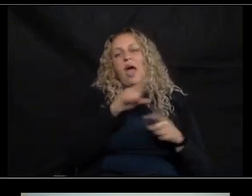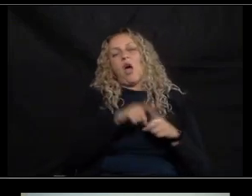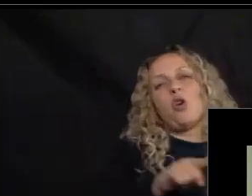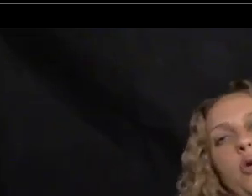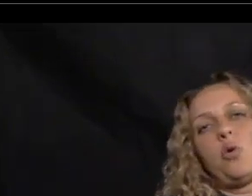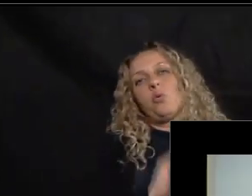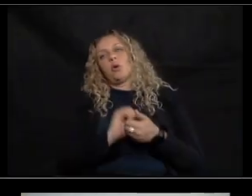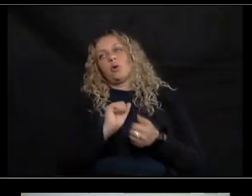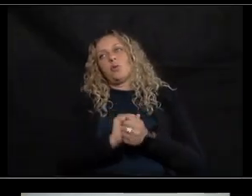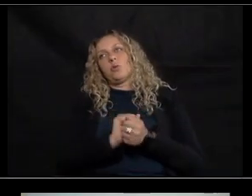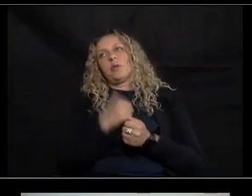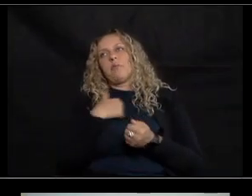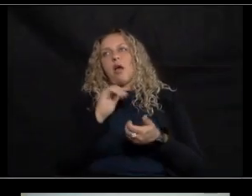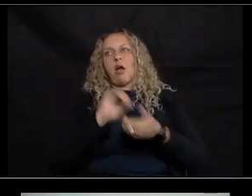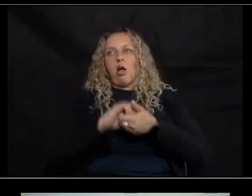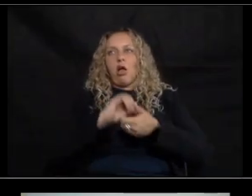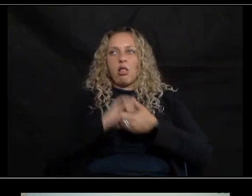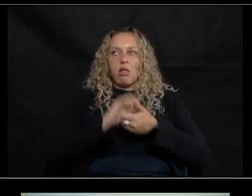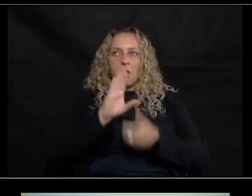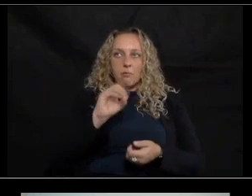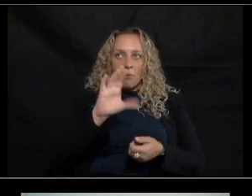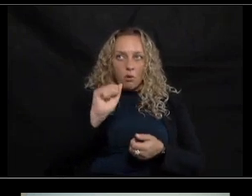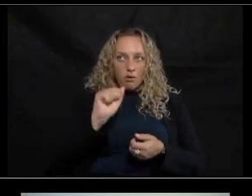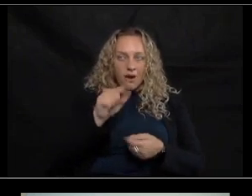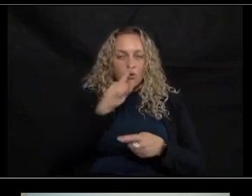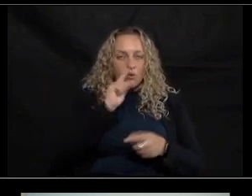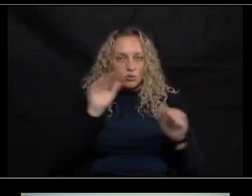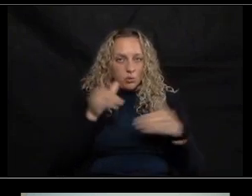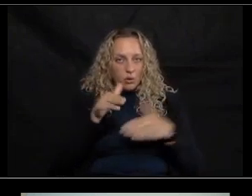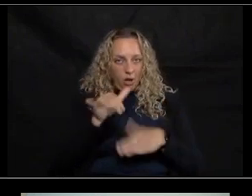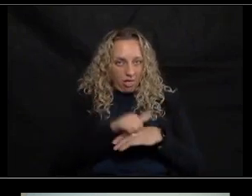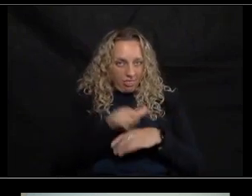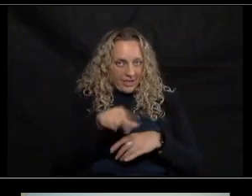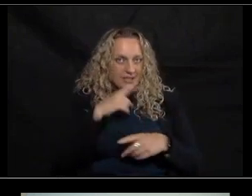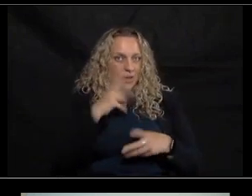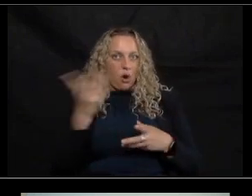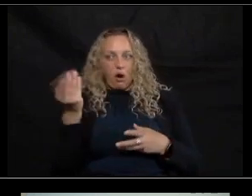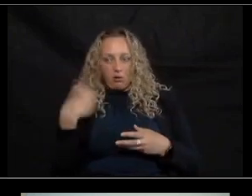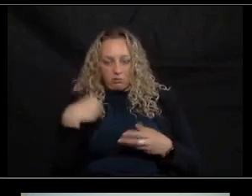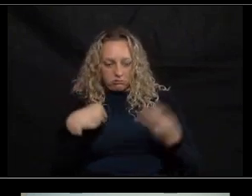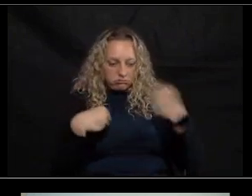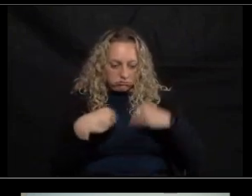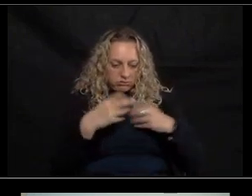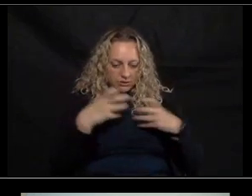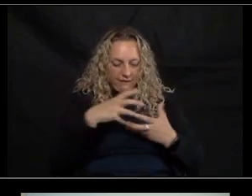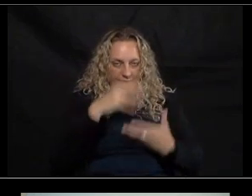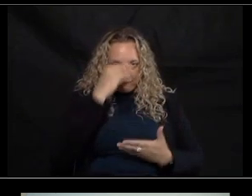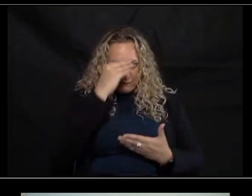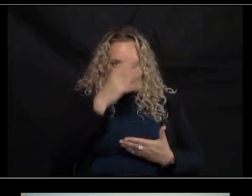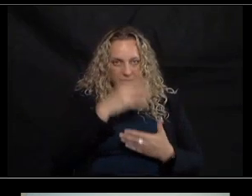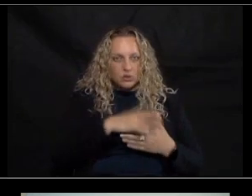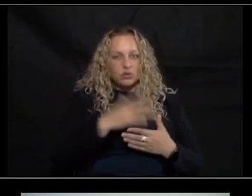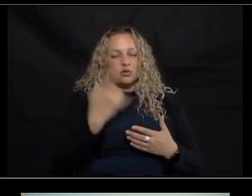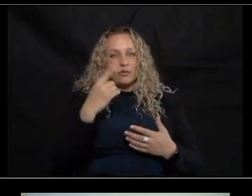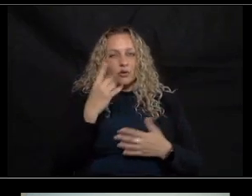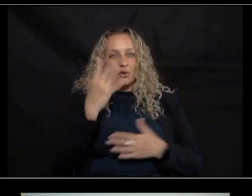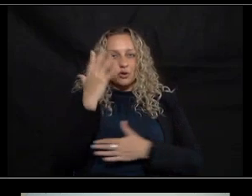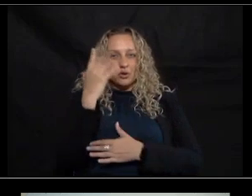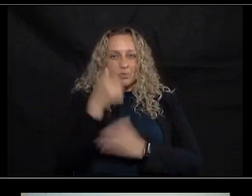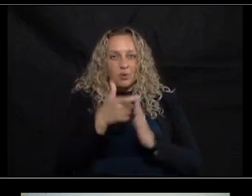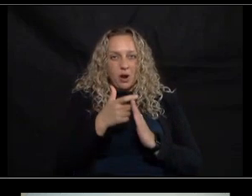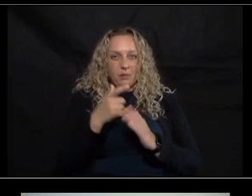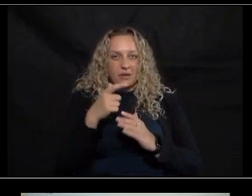with my colleague in Boca. We're both working on this, so we're compiling information. For tree